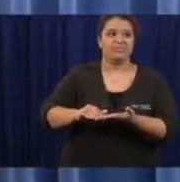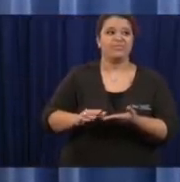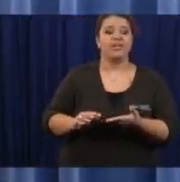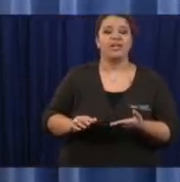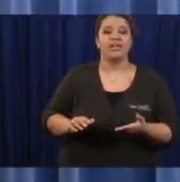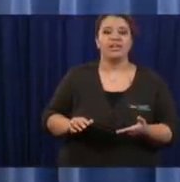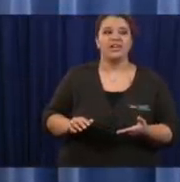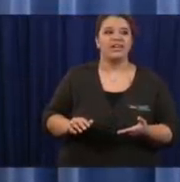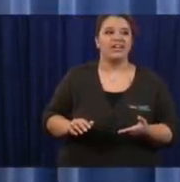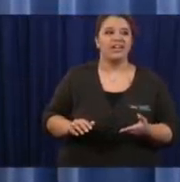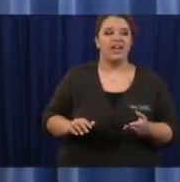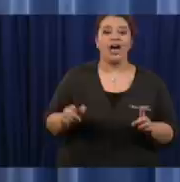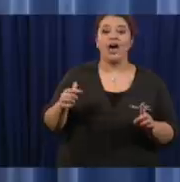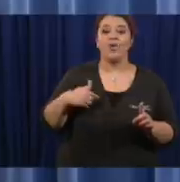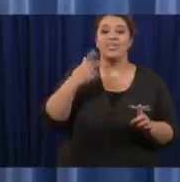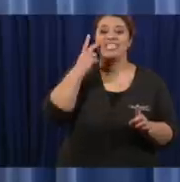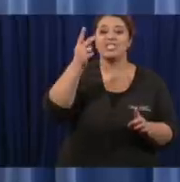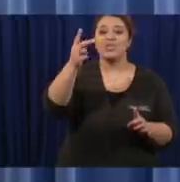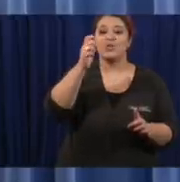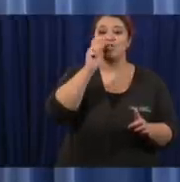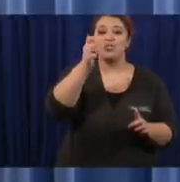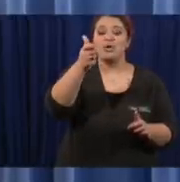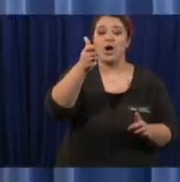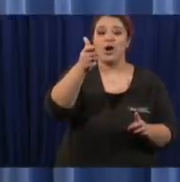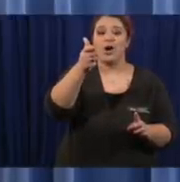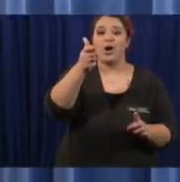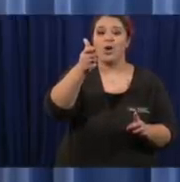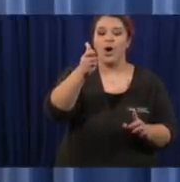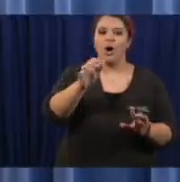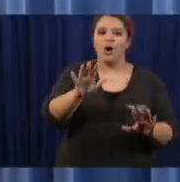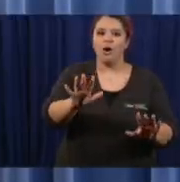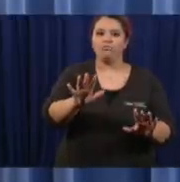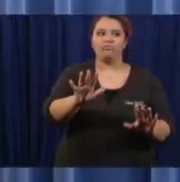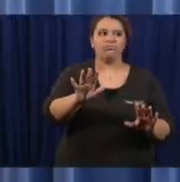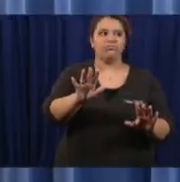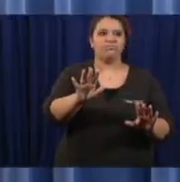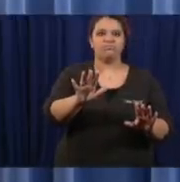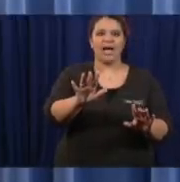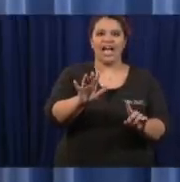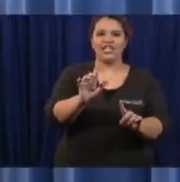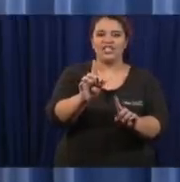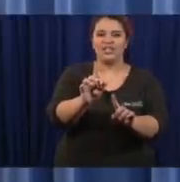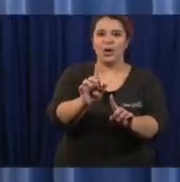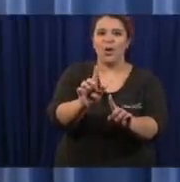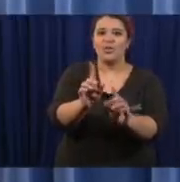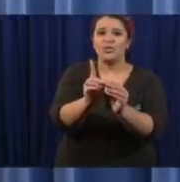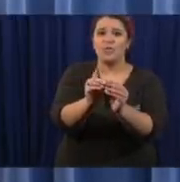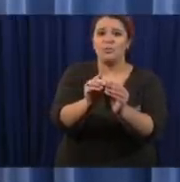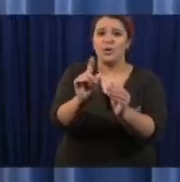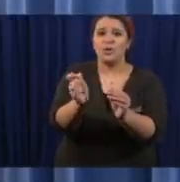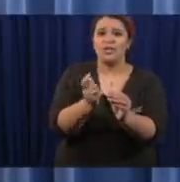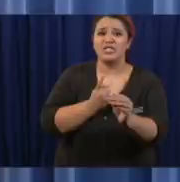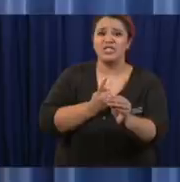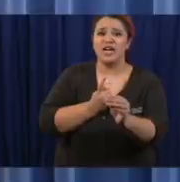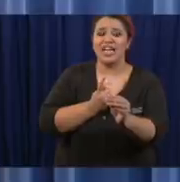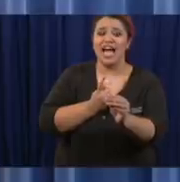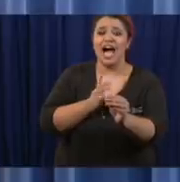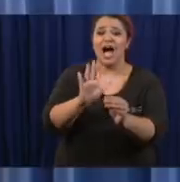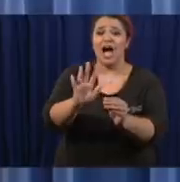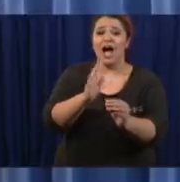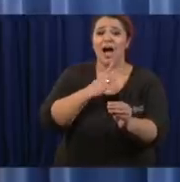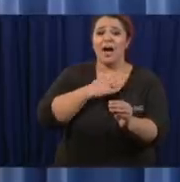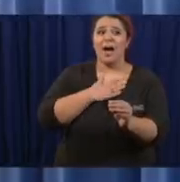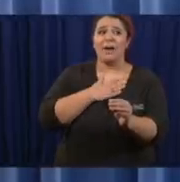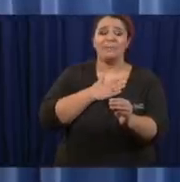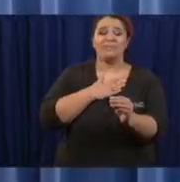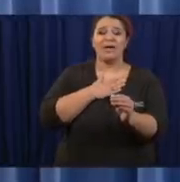well, I got cut off. I'm sorry. I apologize. We had one more question, but I was getting the hook